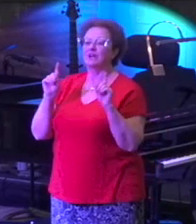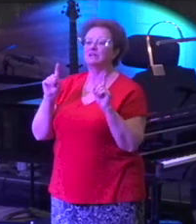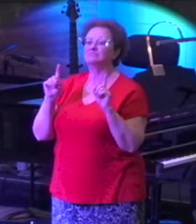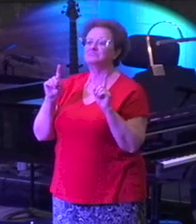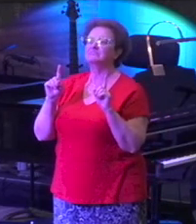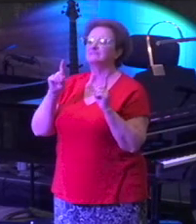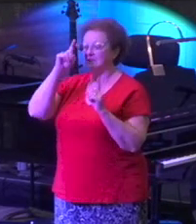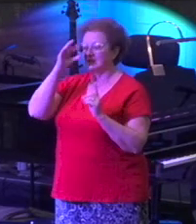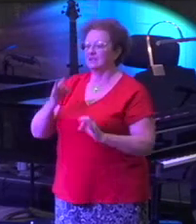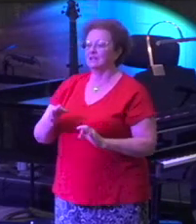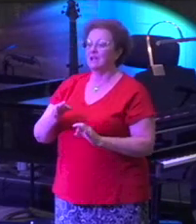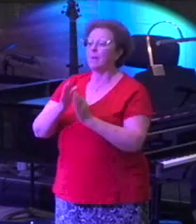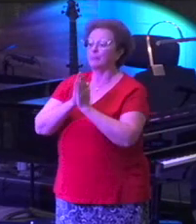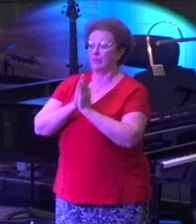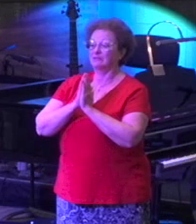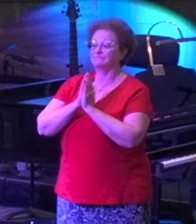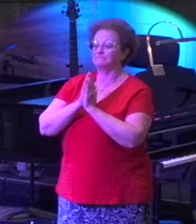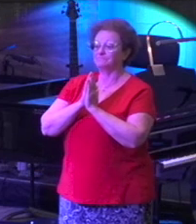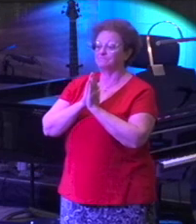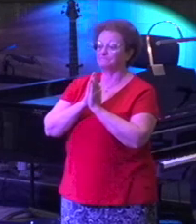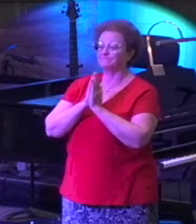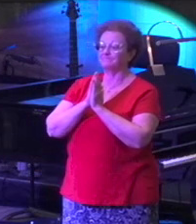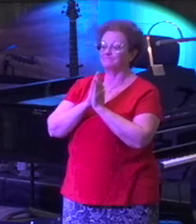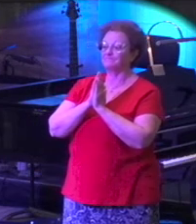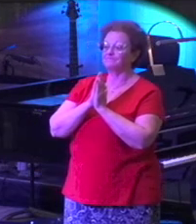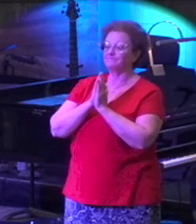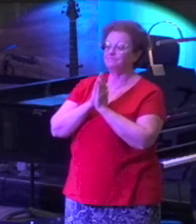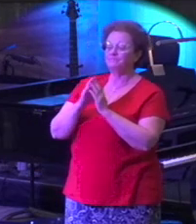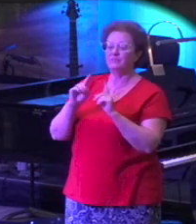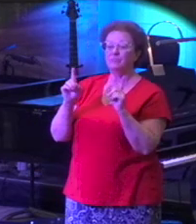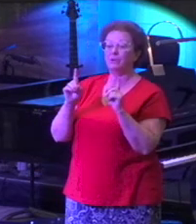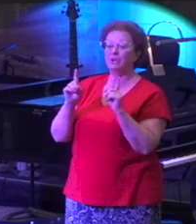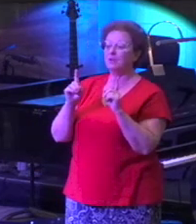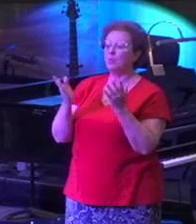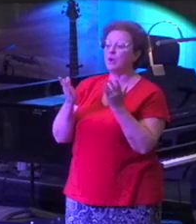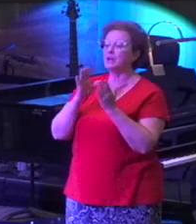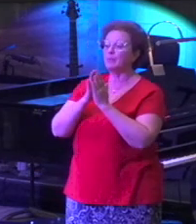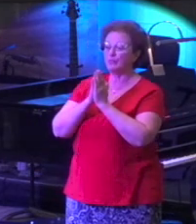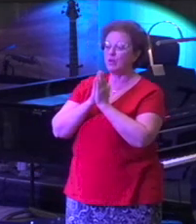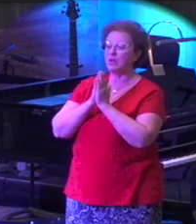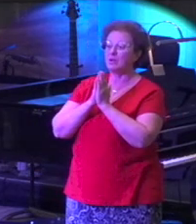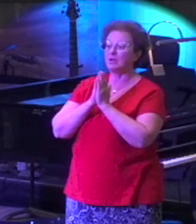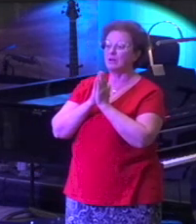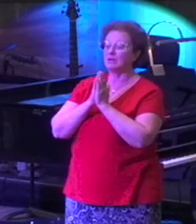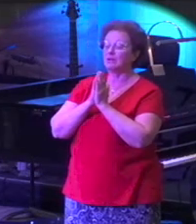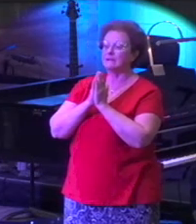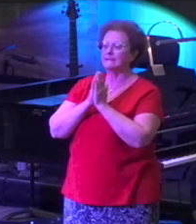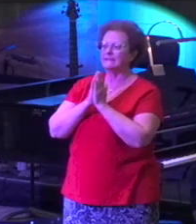pray. Now he prays. But what he prays is actually very